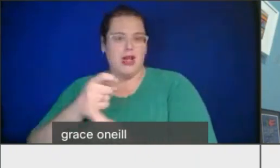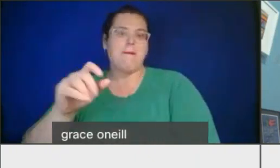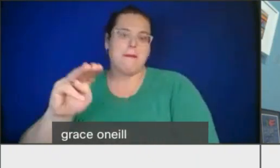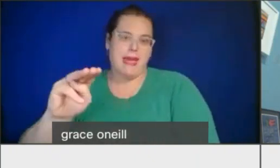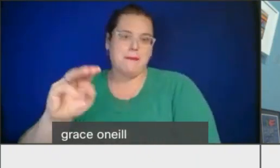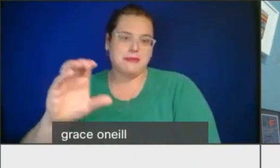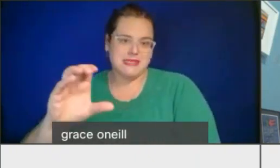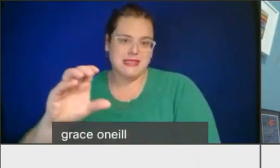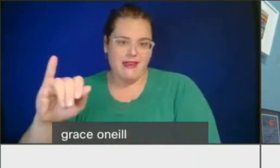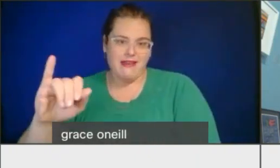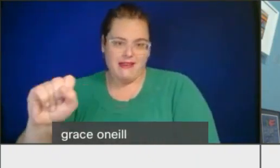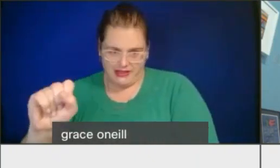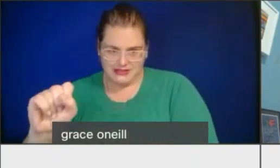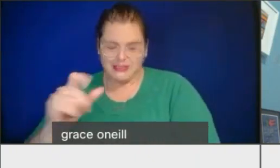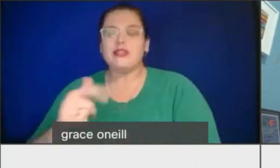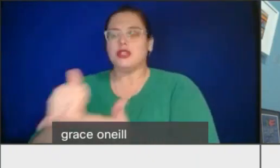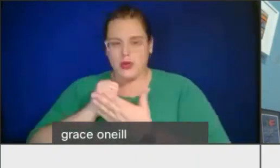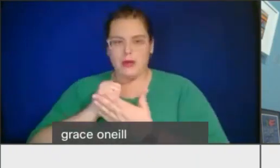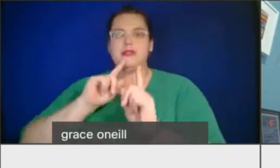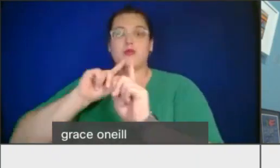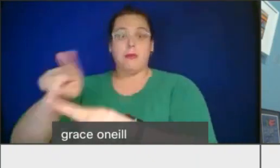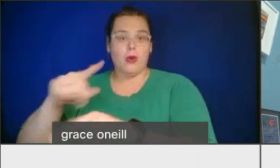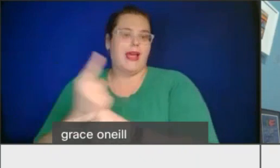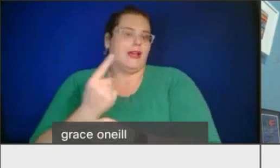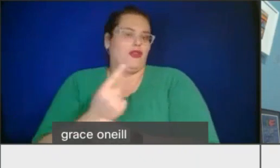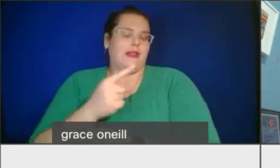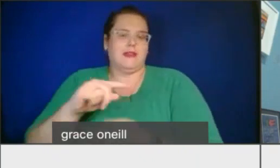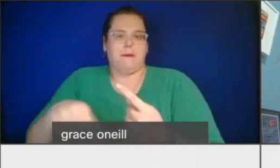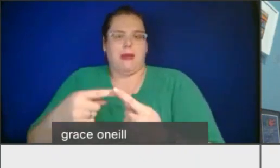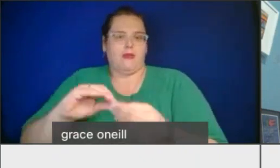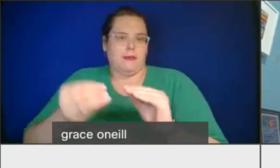that we can accurately report on those numbers.